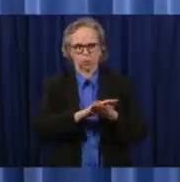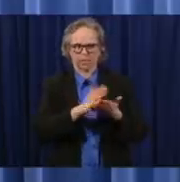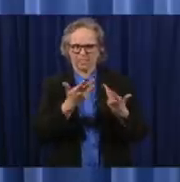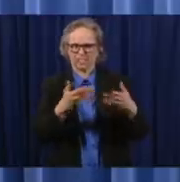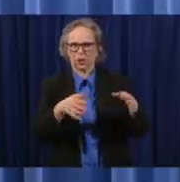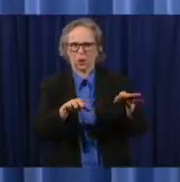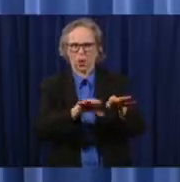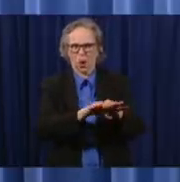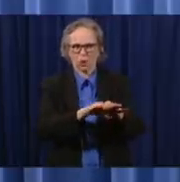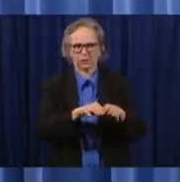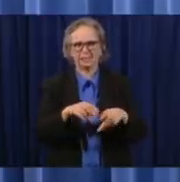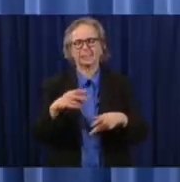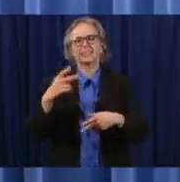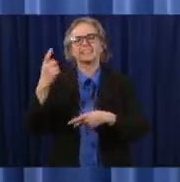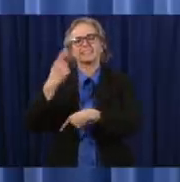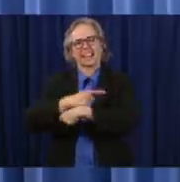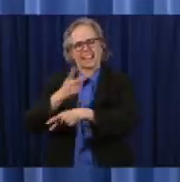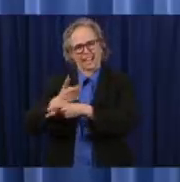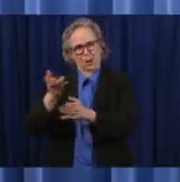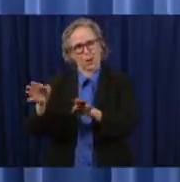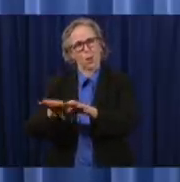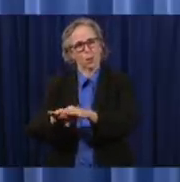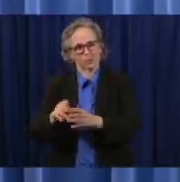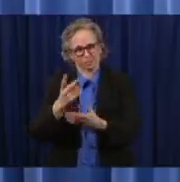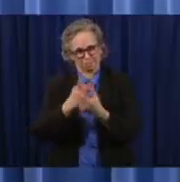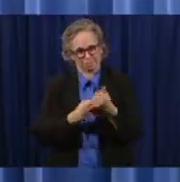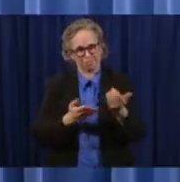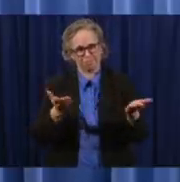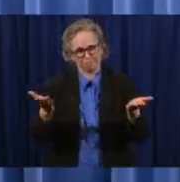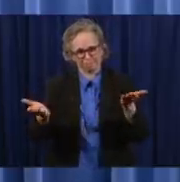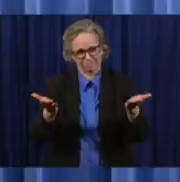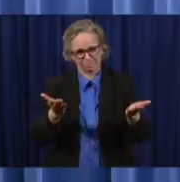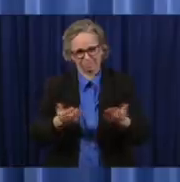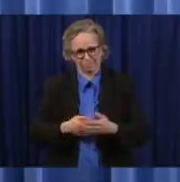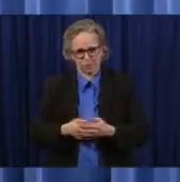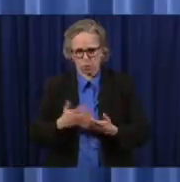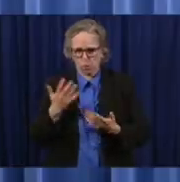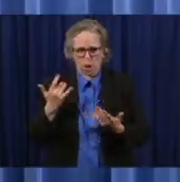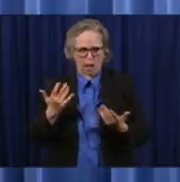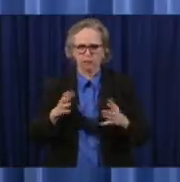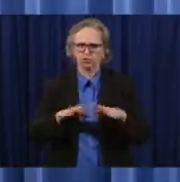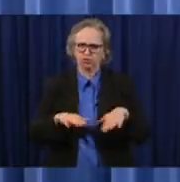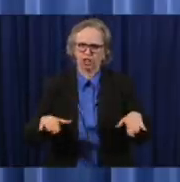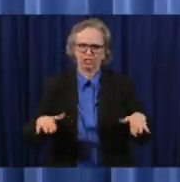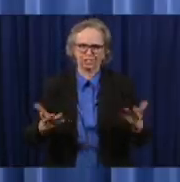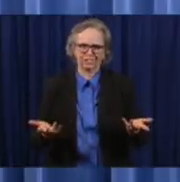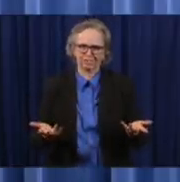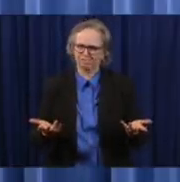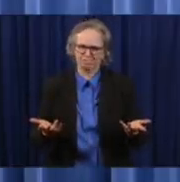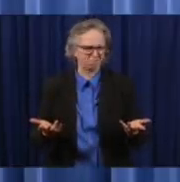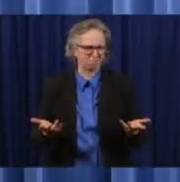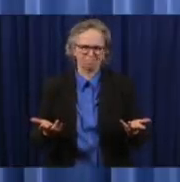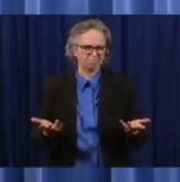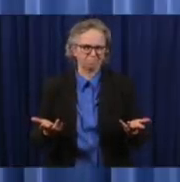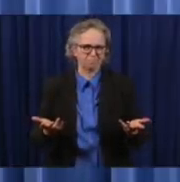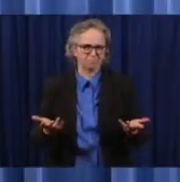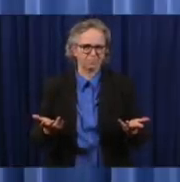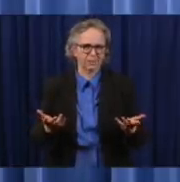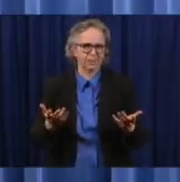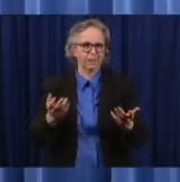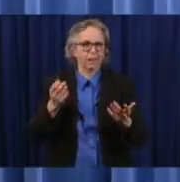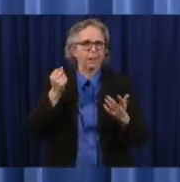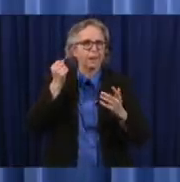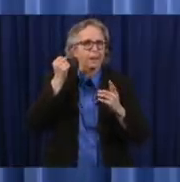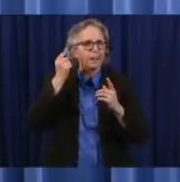Not so much because we were concerned about those children. What we found with this virus is